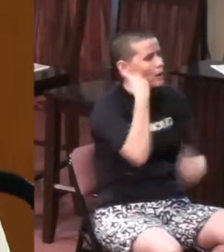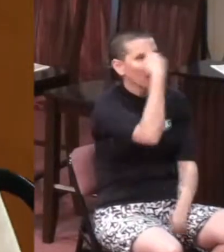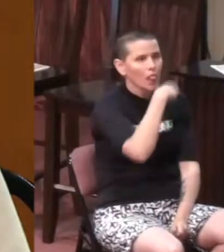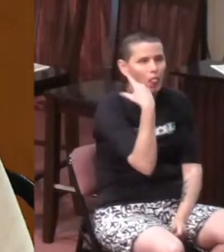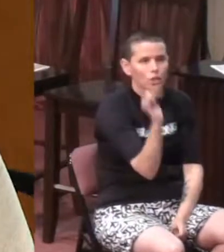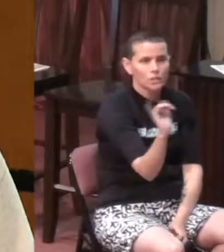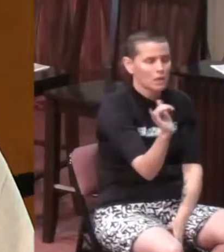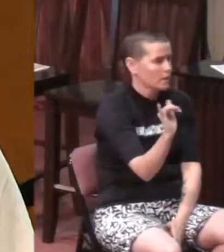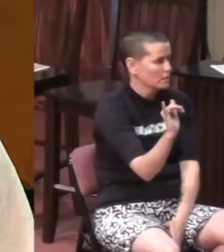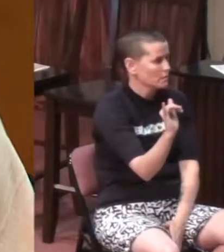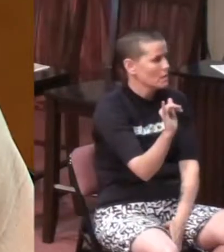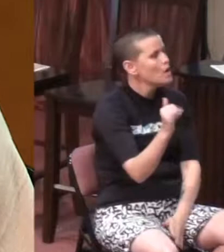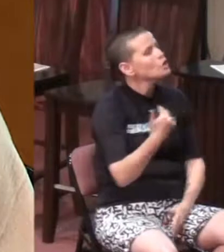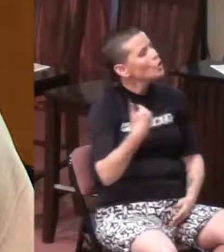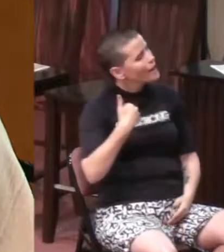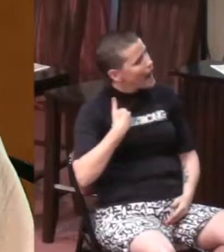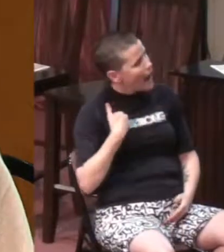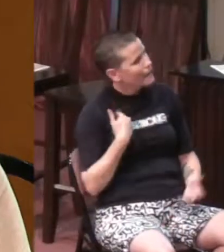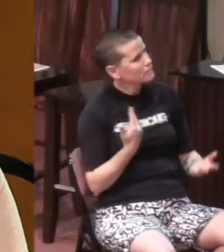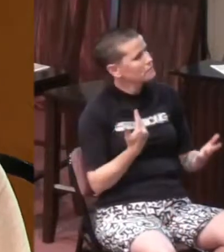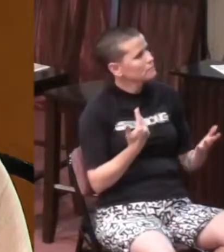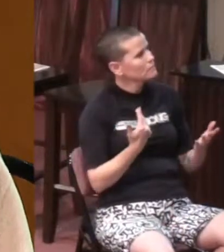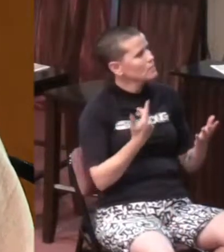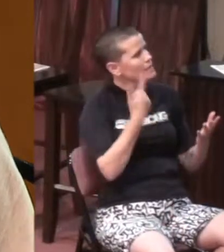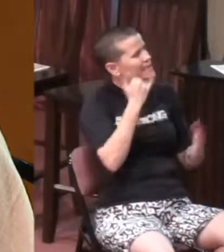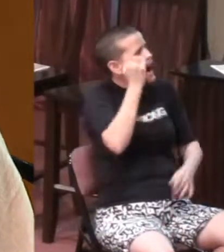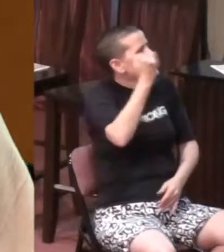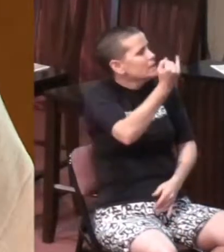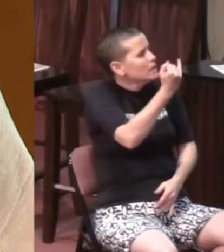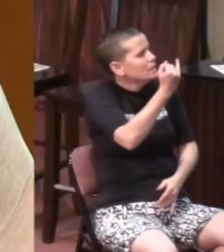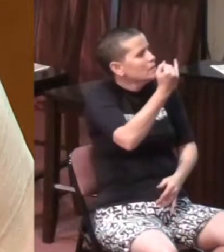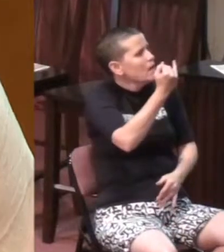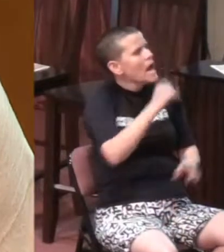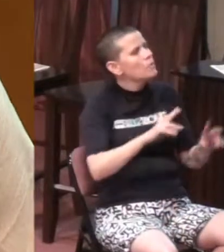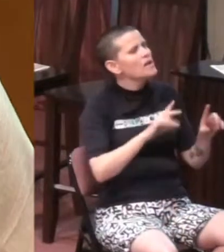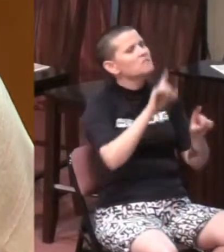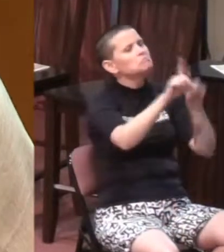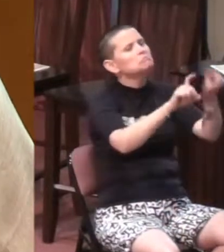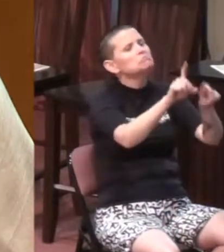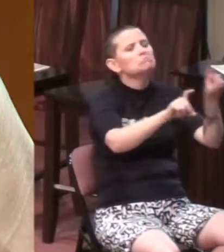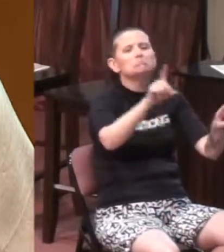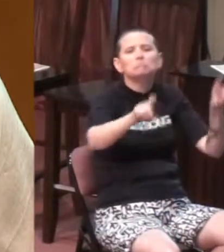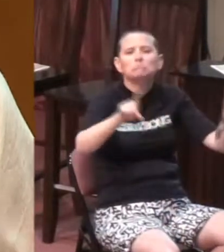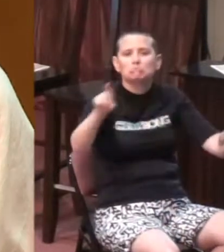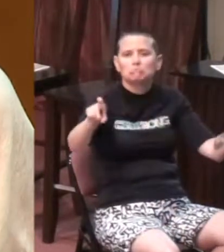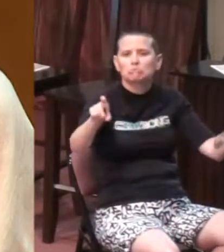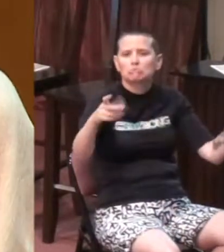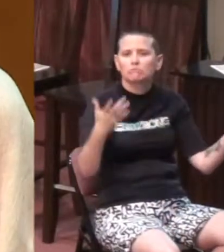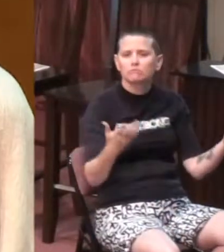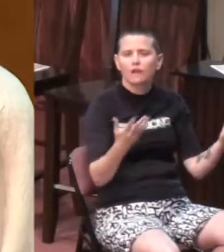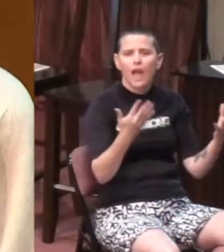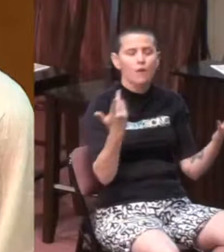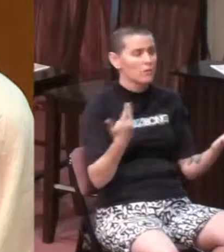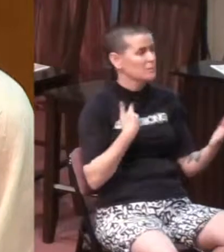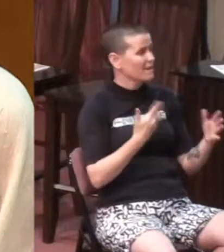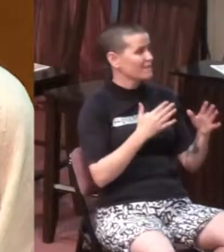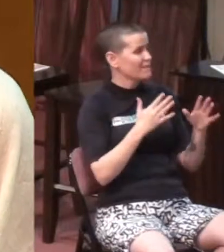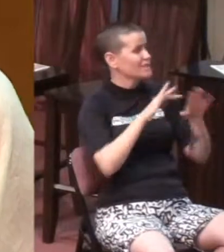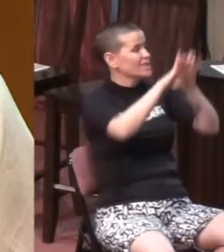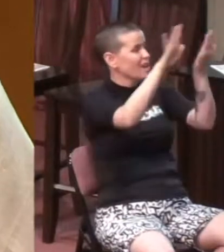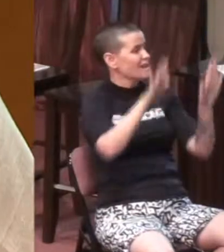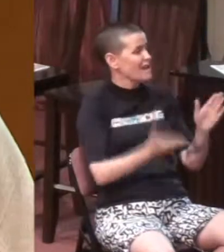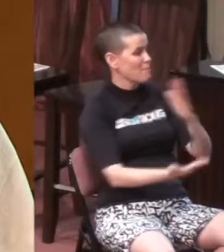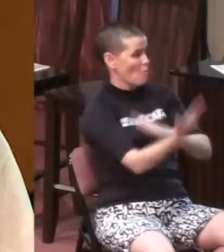the shelf for a little while. We surveyed several of you a long time ago about the Sunday morning proposal. Do you remember